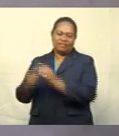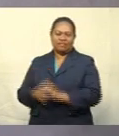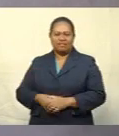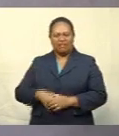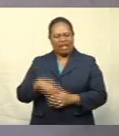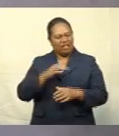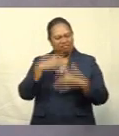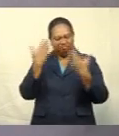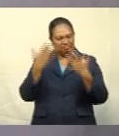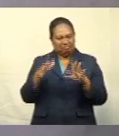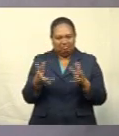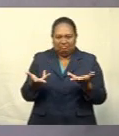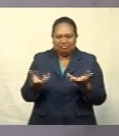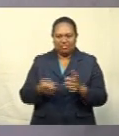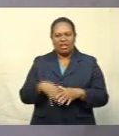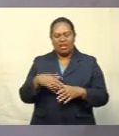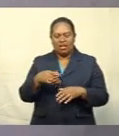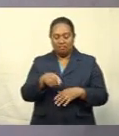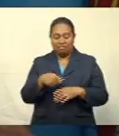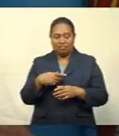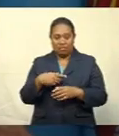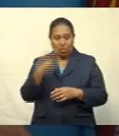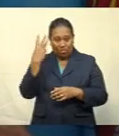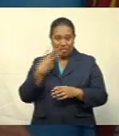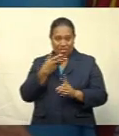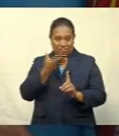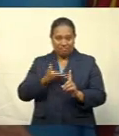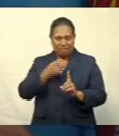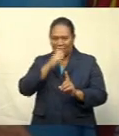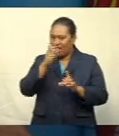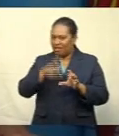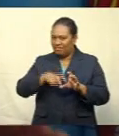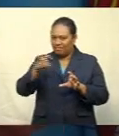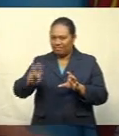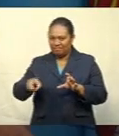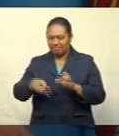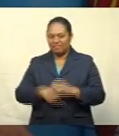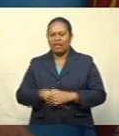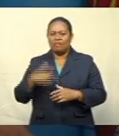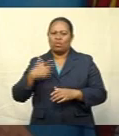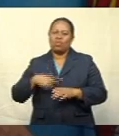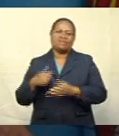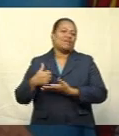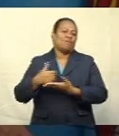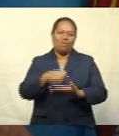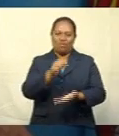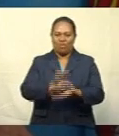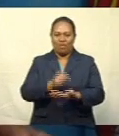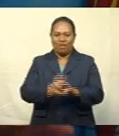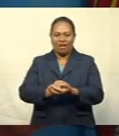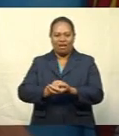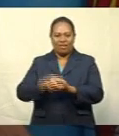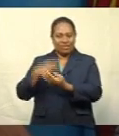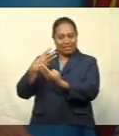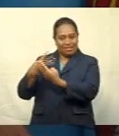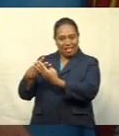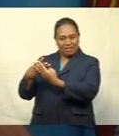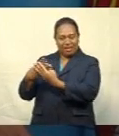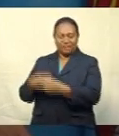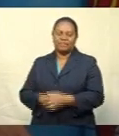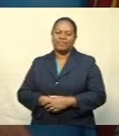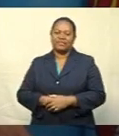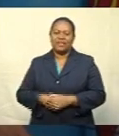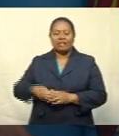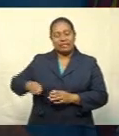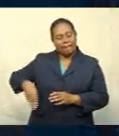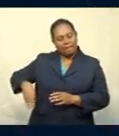is going to jump ship because of this. She's a very loyal supporter of Sodelpa and a very valuable member of the